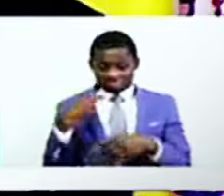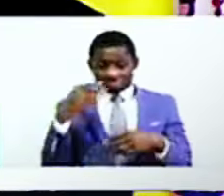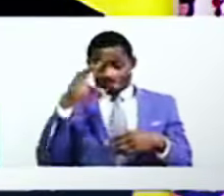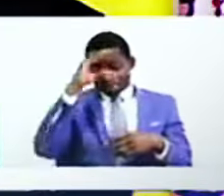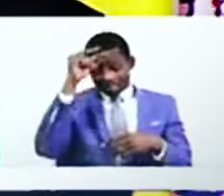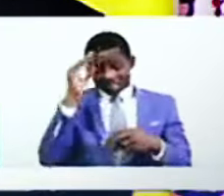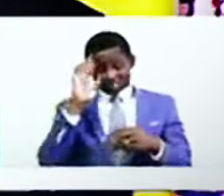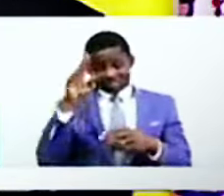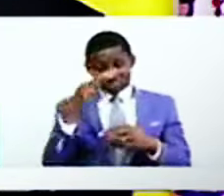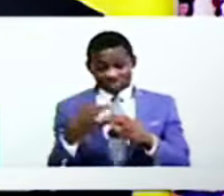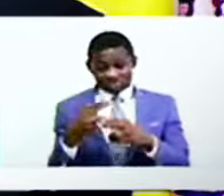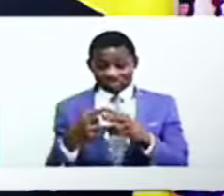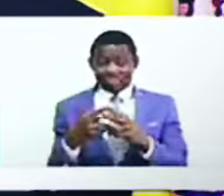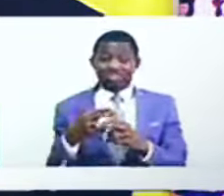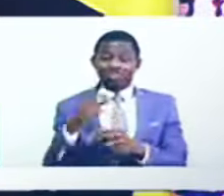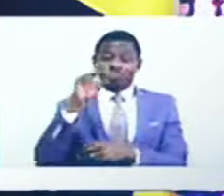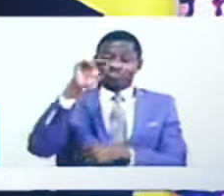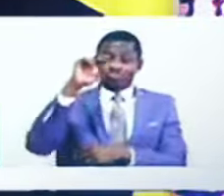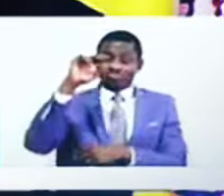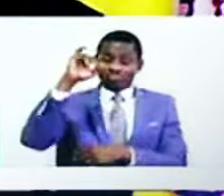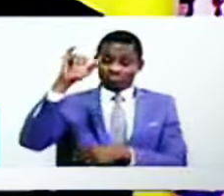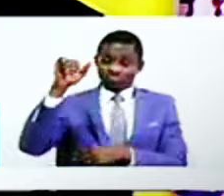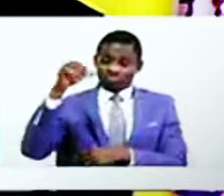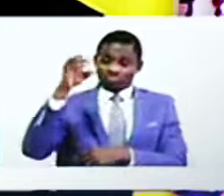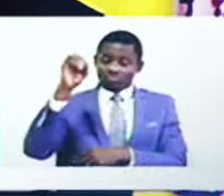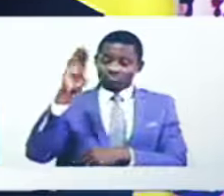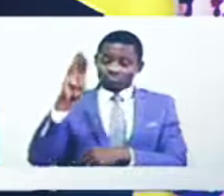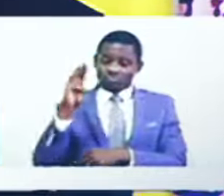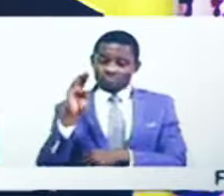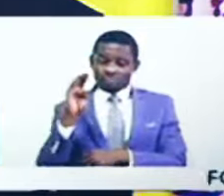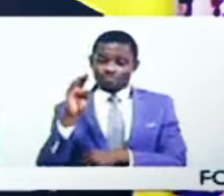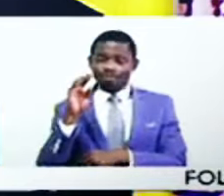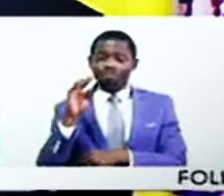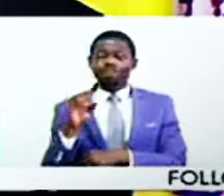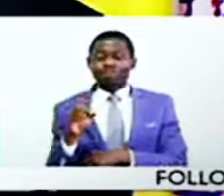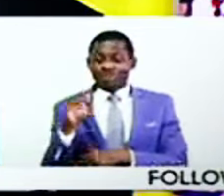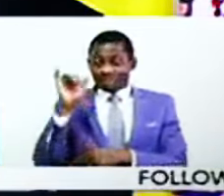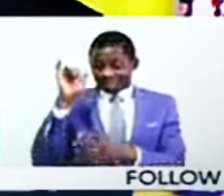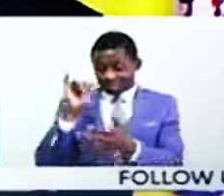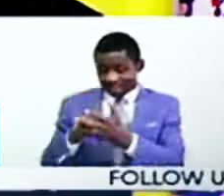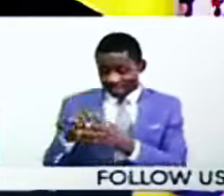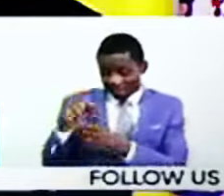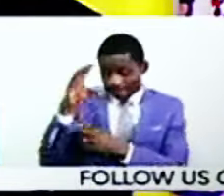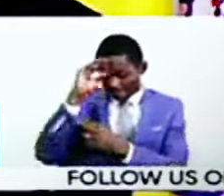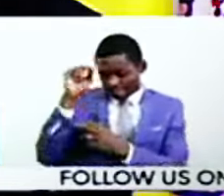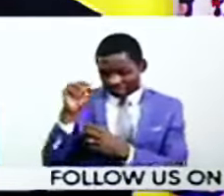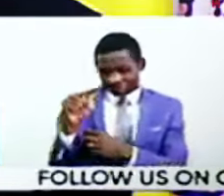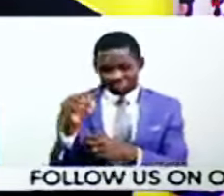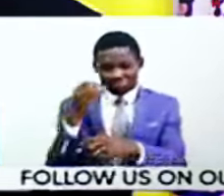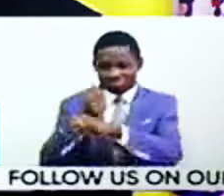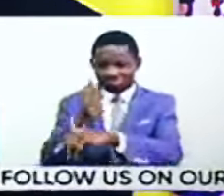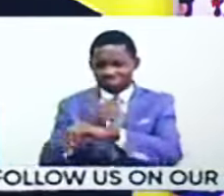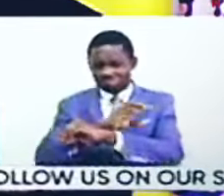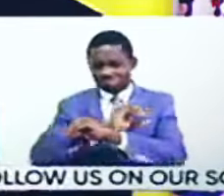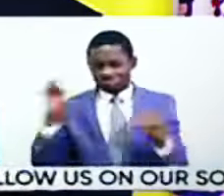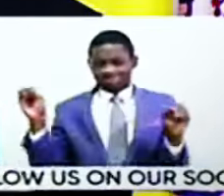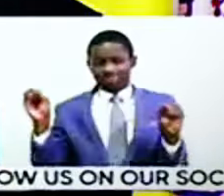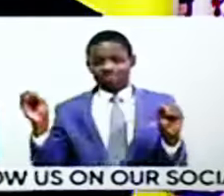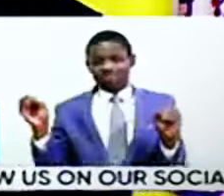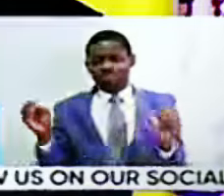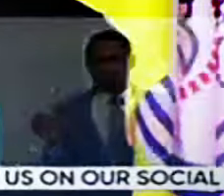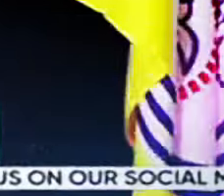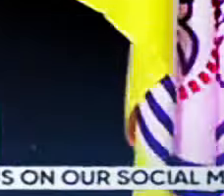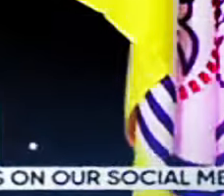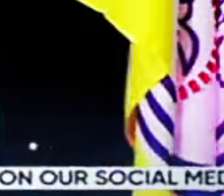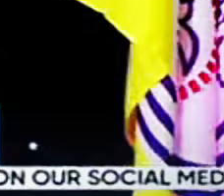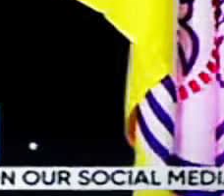This man was blameless and upright. He feared God and